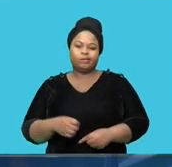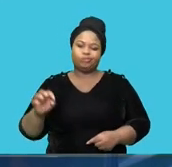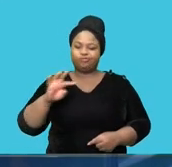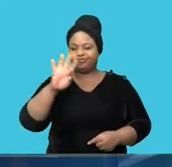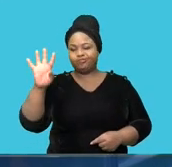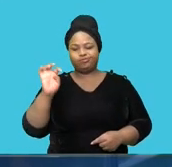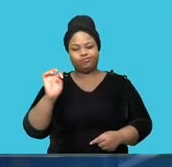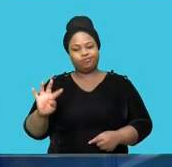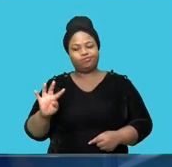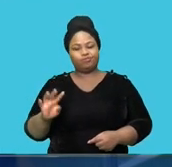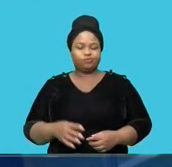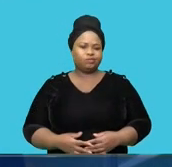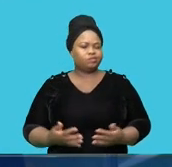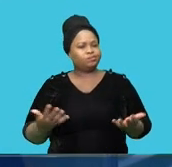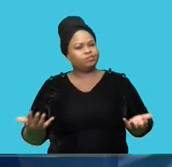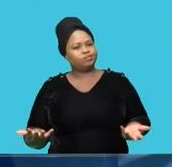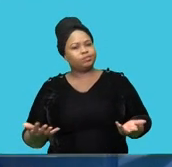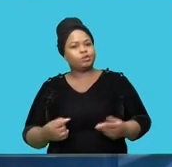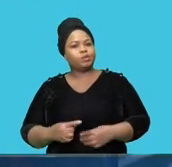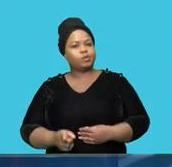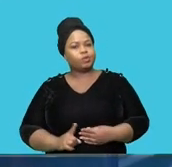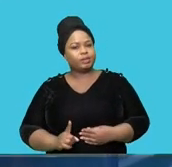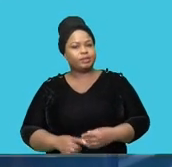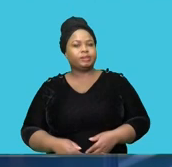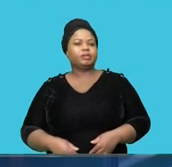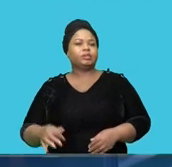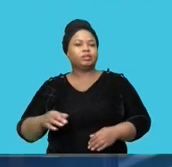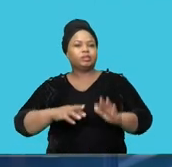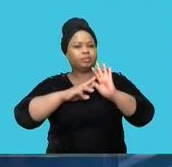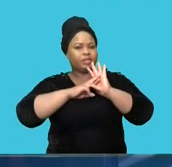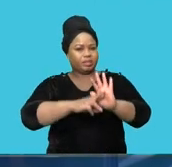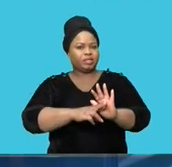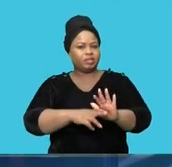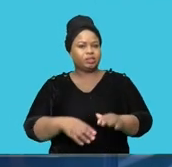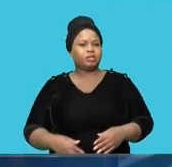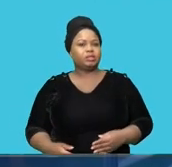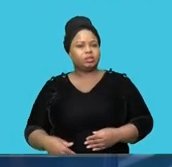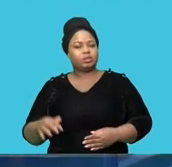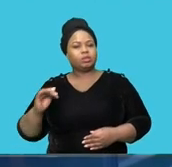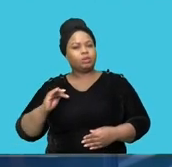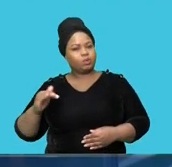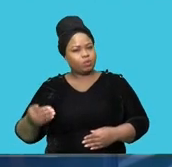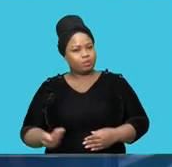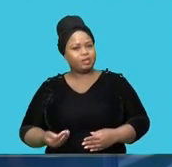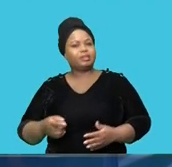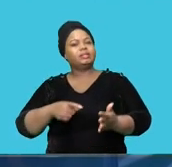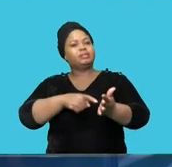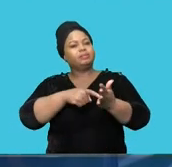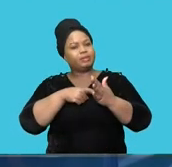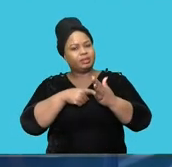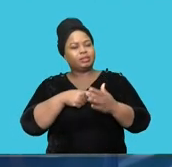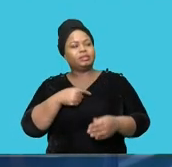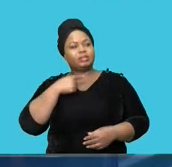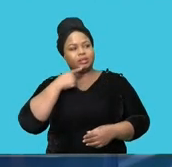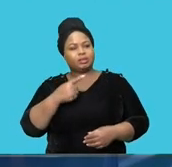about representation. The women of our country have demanded that they need to be